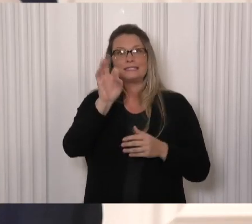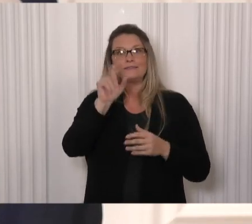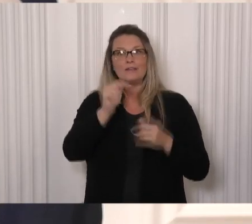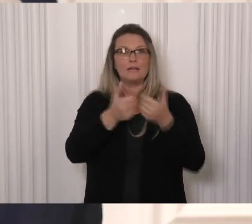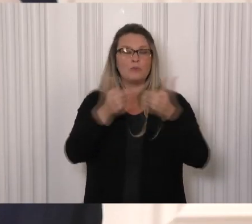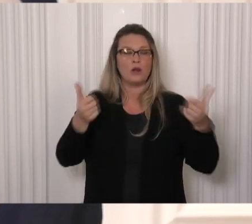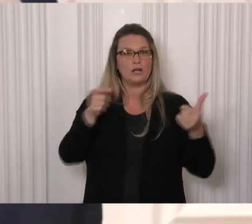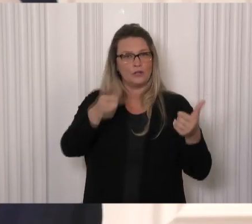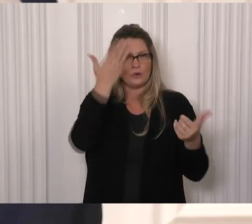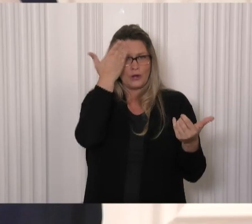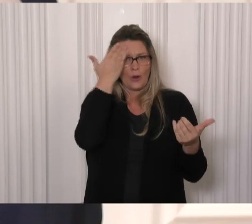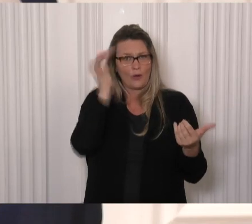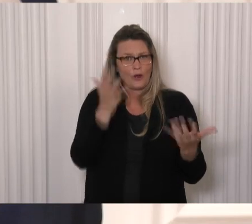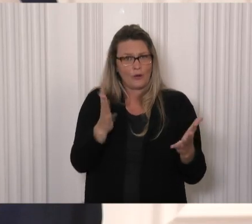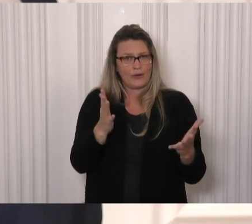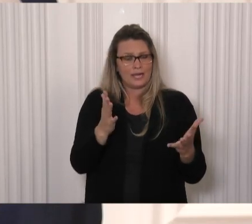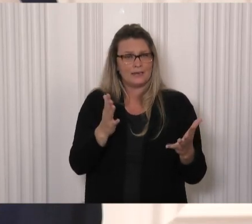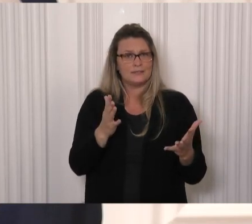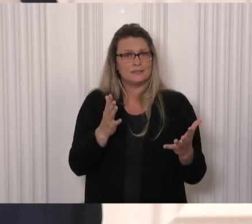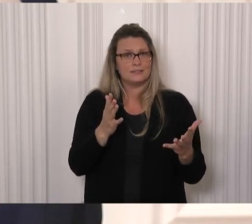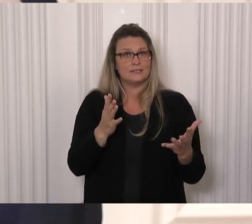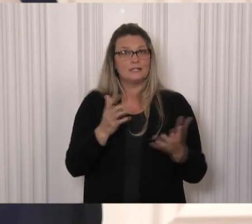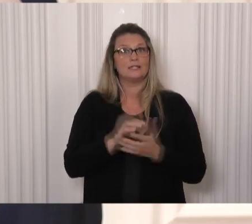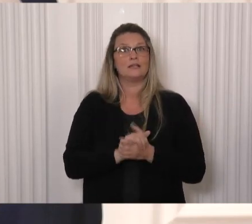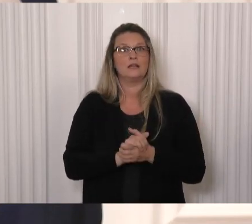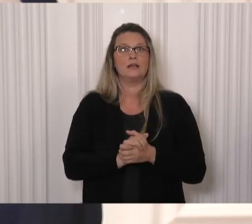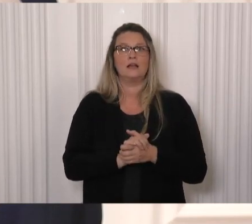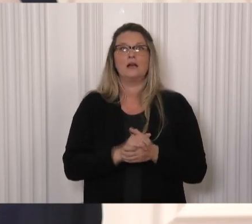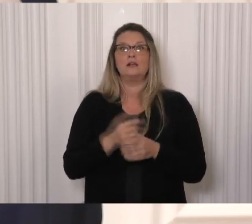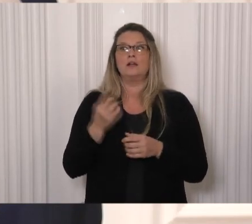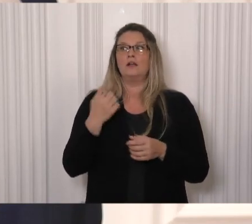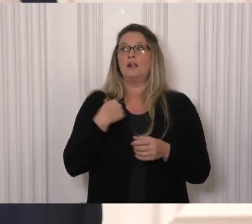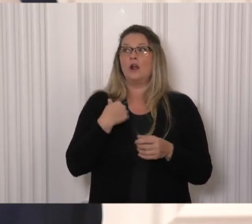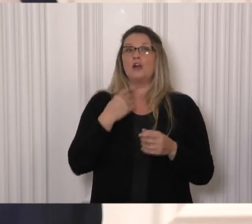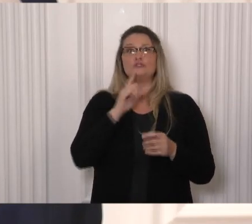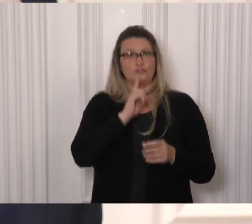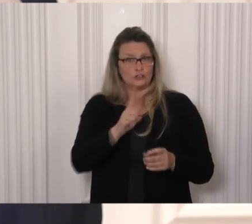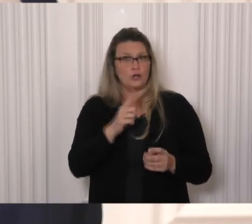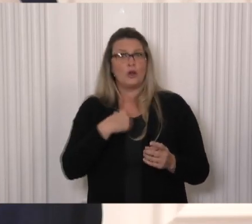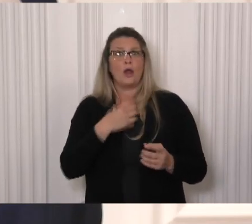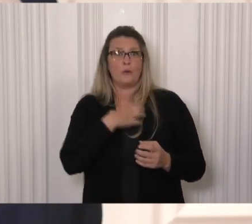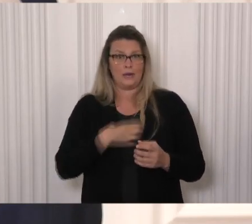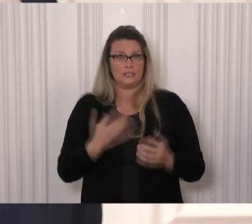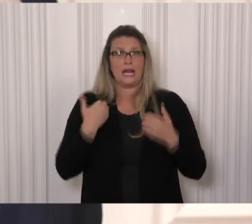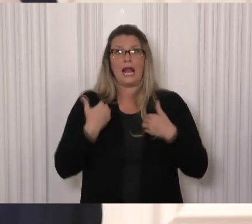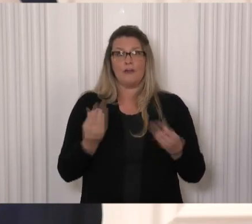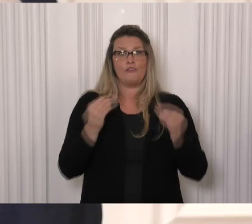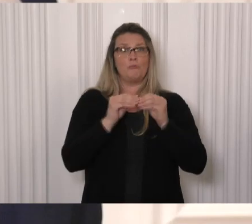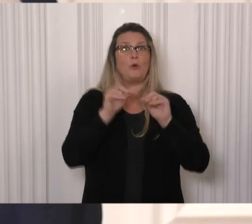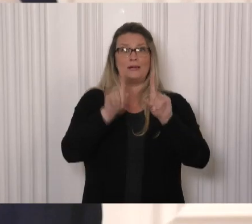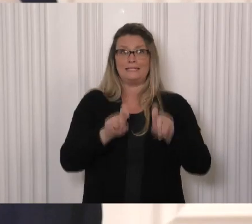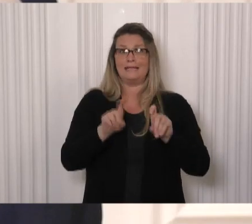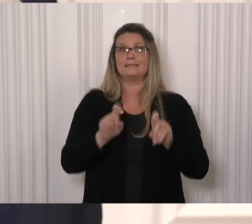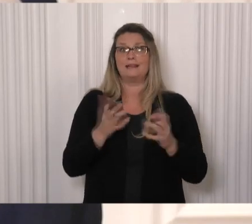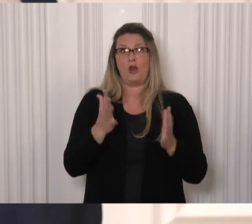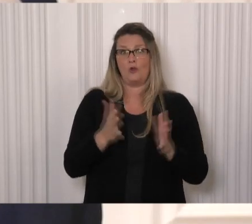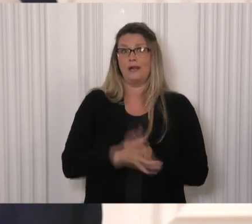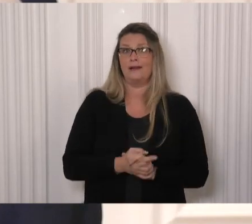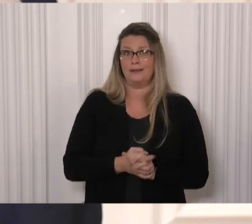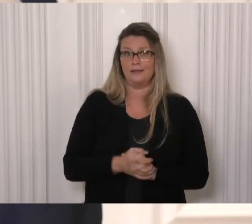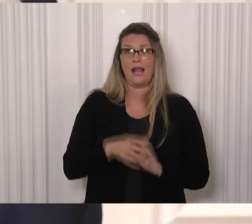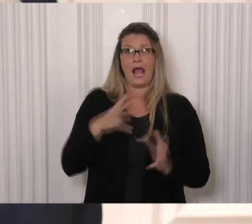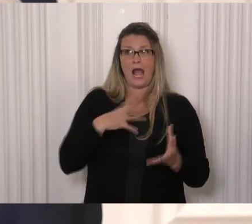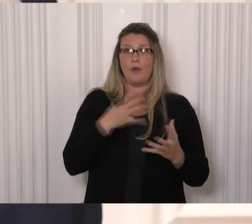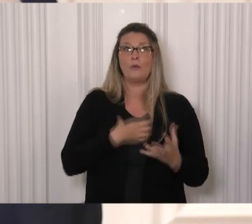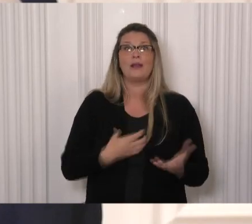of the whole thing is, sure, I wish we'd have had our testing abilities to be much higher, but when you look this down and you say